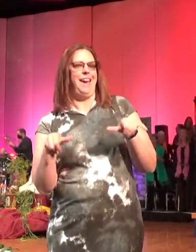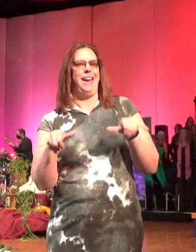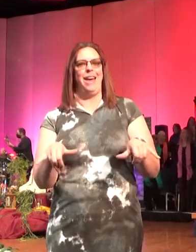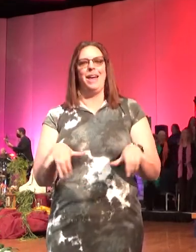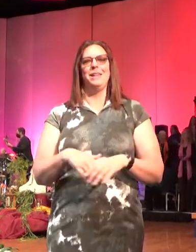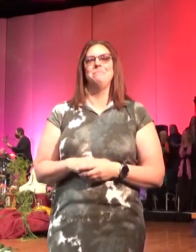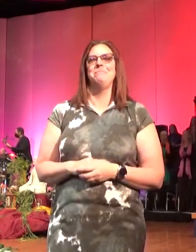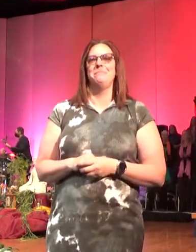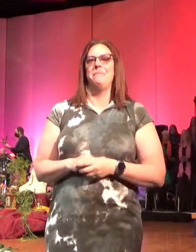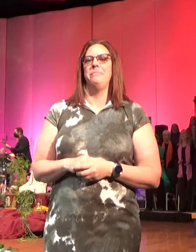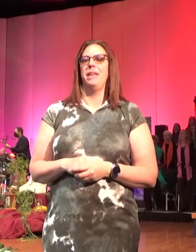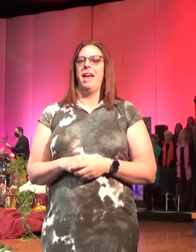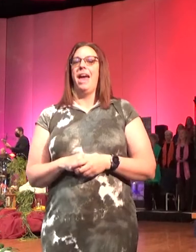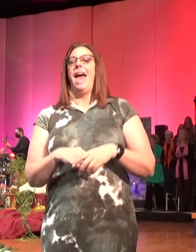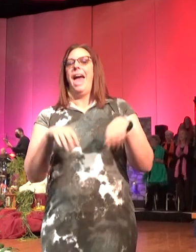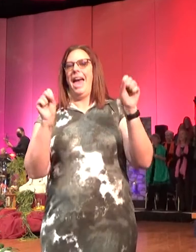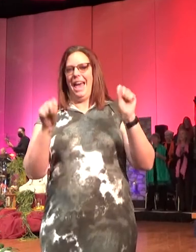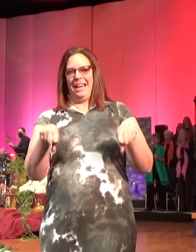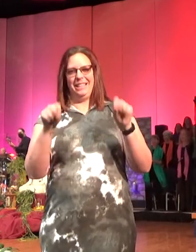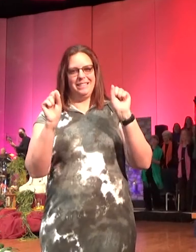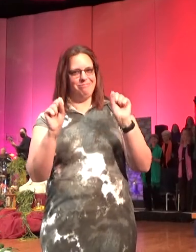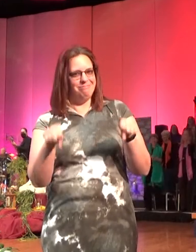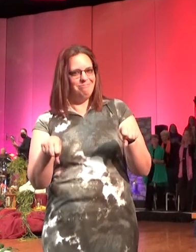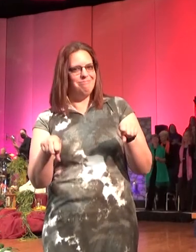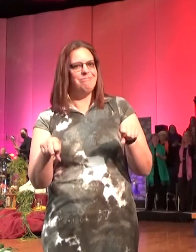yeah. Hey, hey, hey,